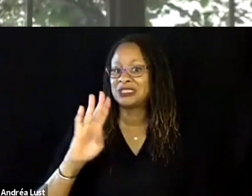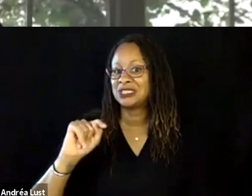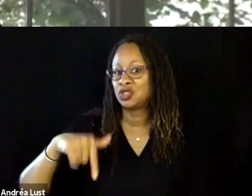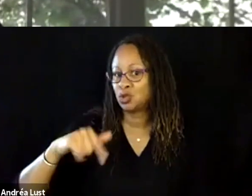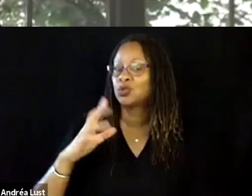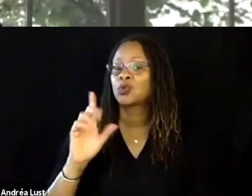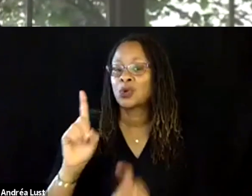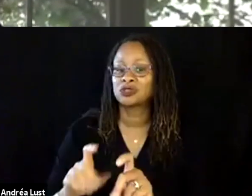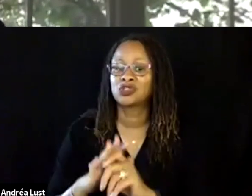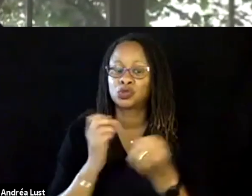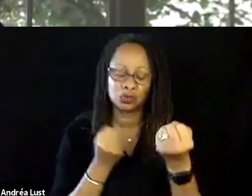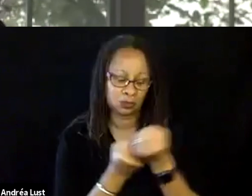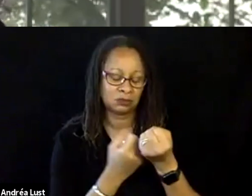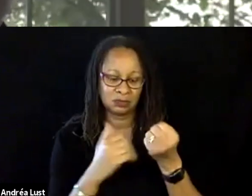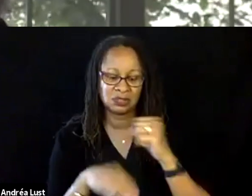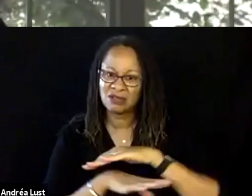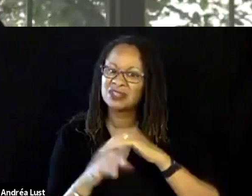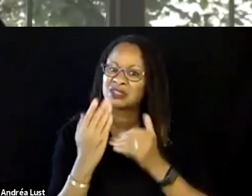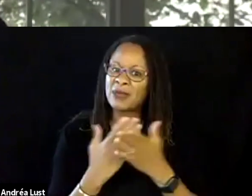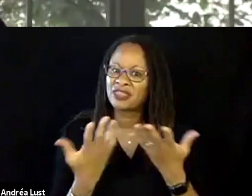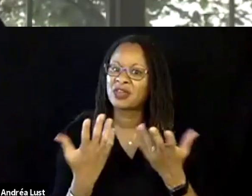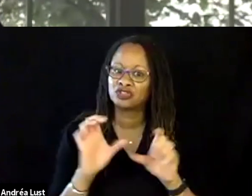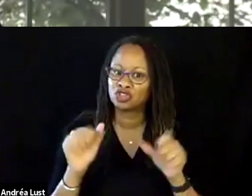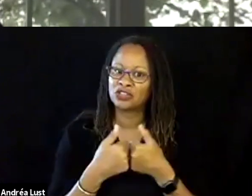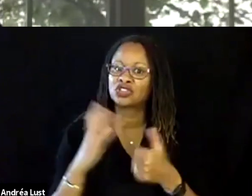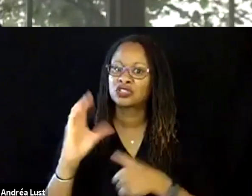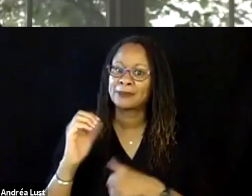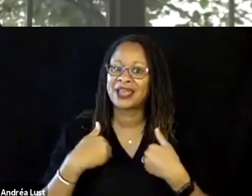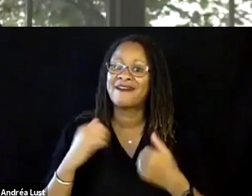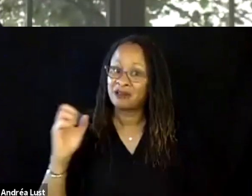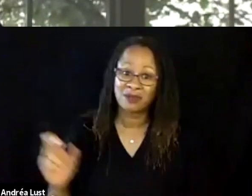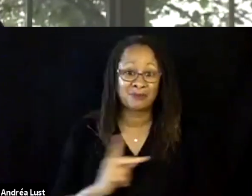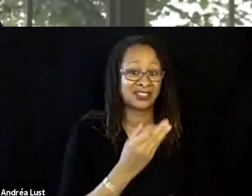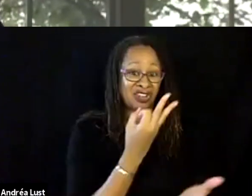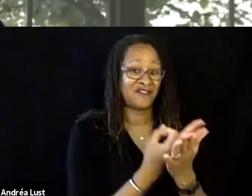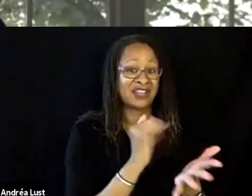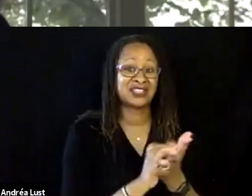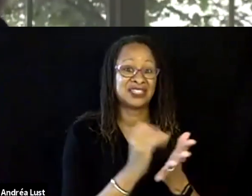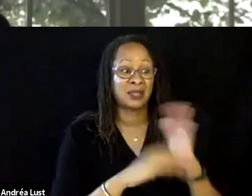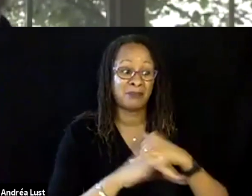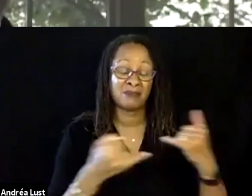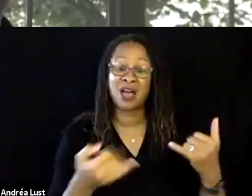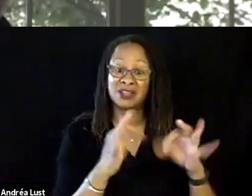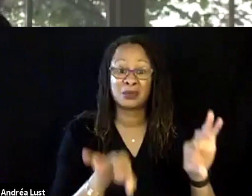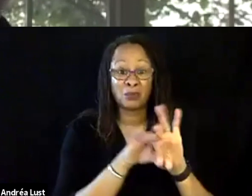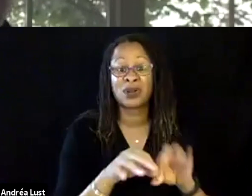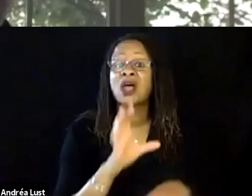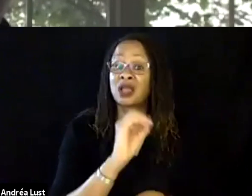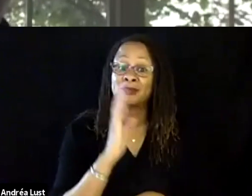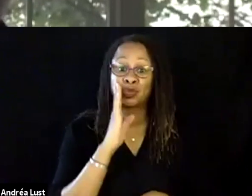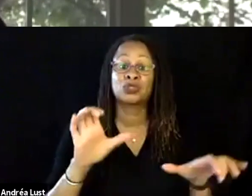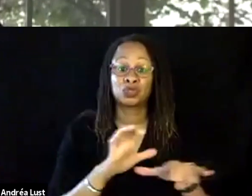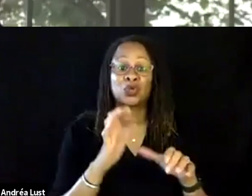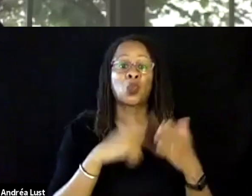some of these cultural challenges that companies have, but ultimately always bringing it back to the fact that this matters to their bottom line, because companies will do what's